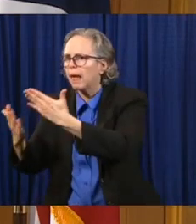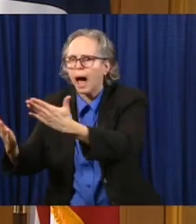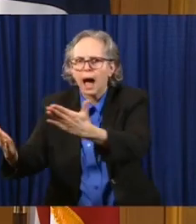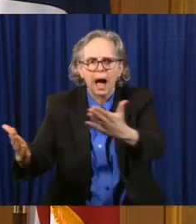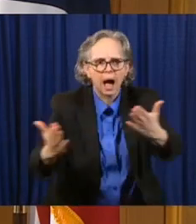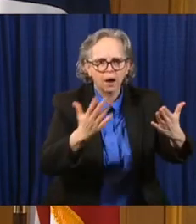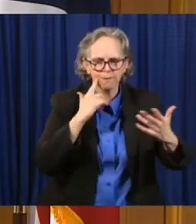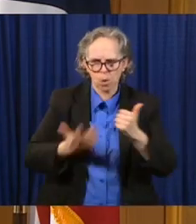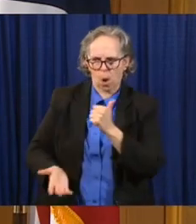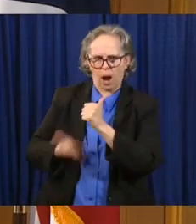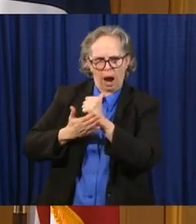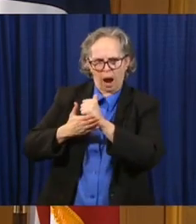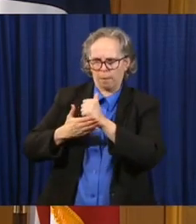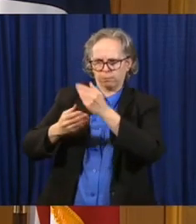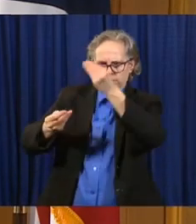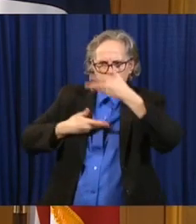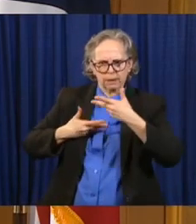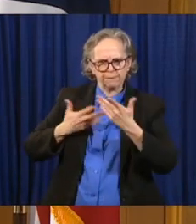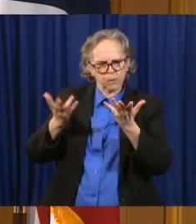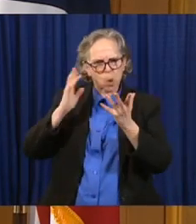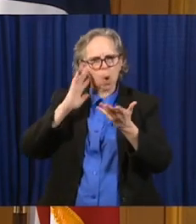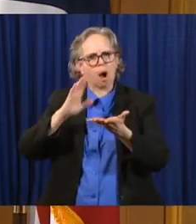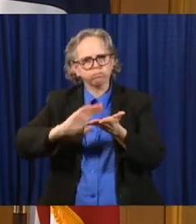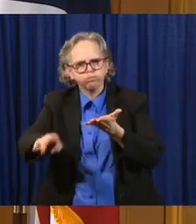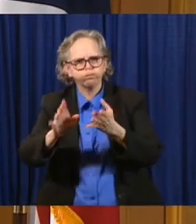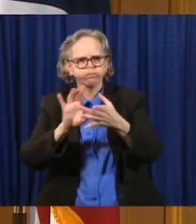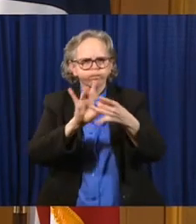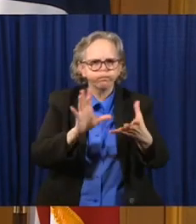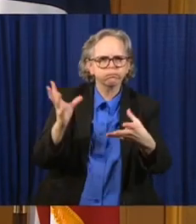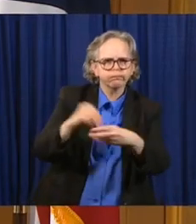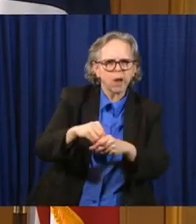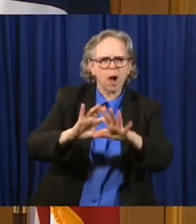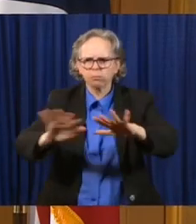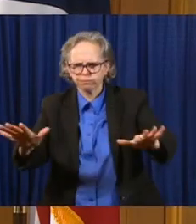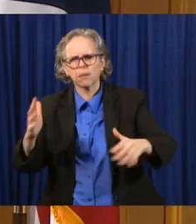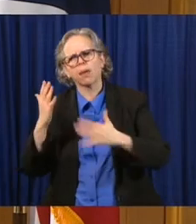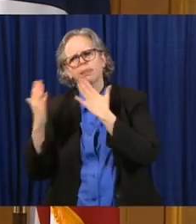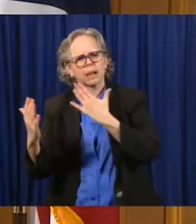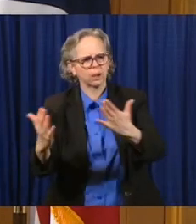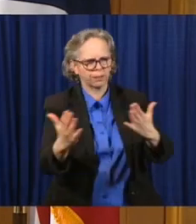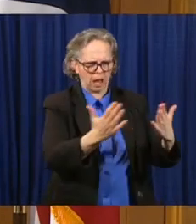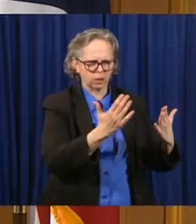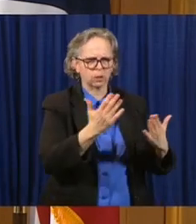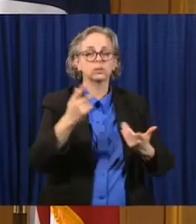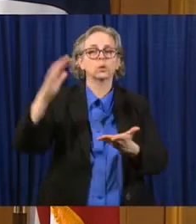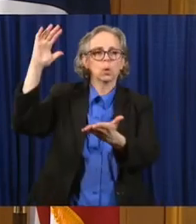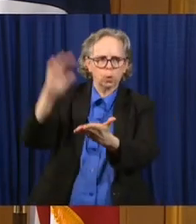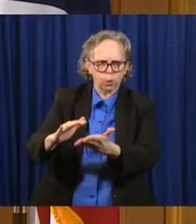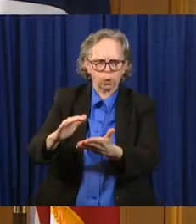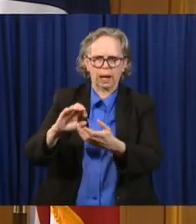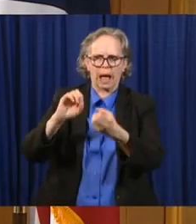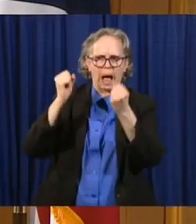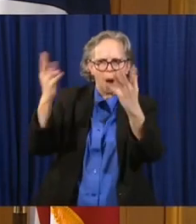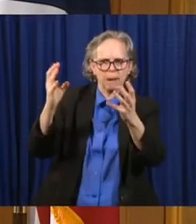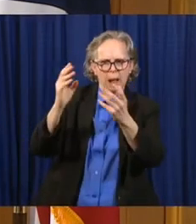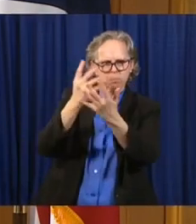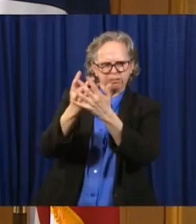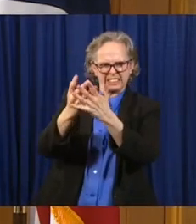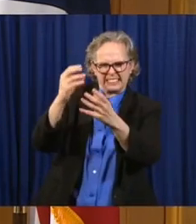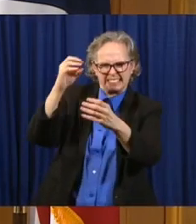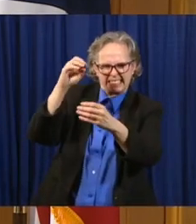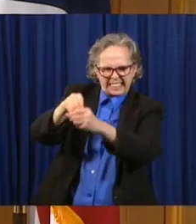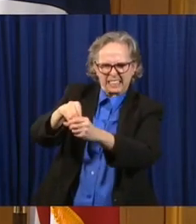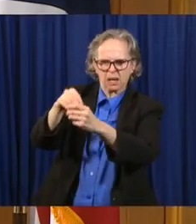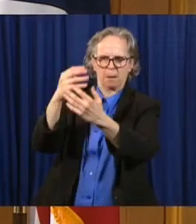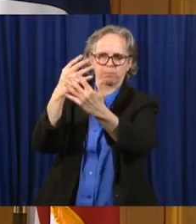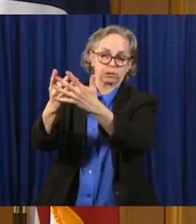taking. This has resulted in a drastic reduction in the number of inmates being sent to our state prisons and does allow